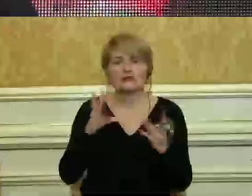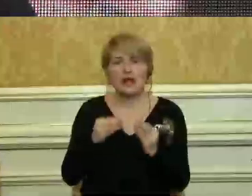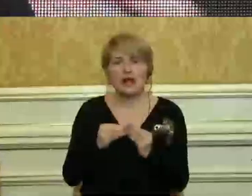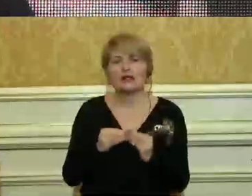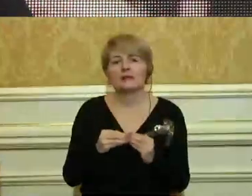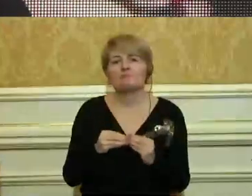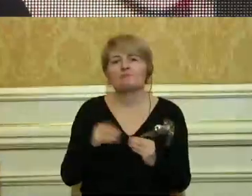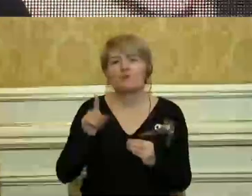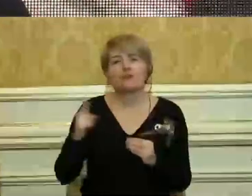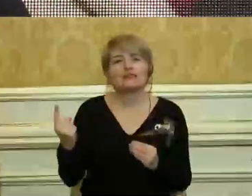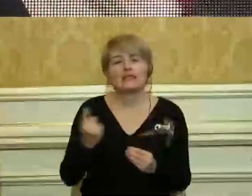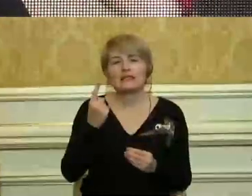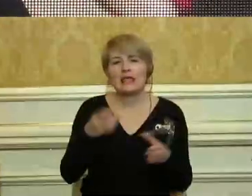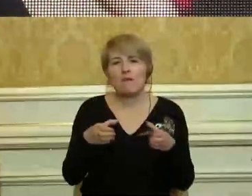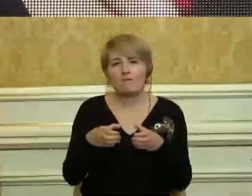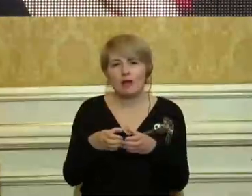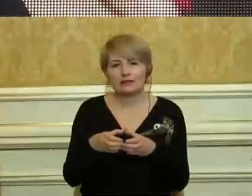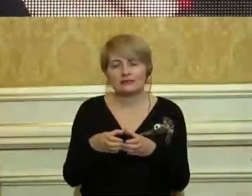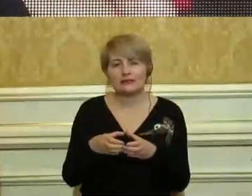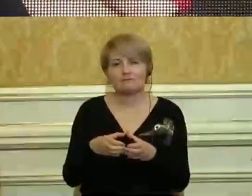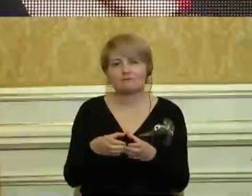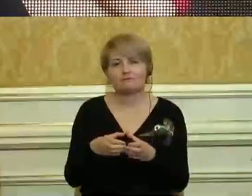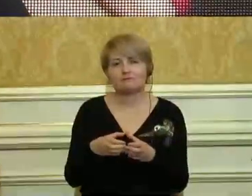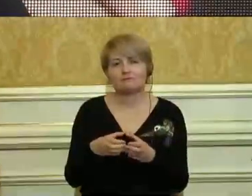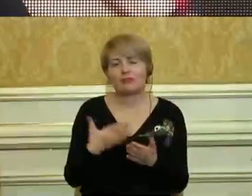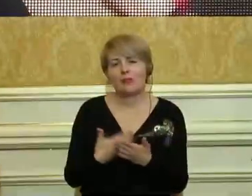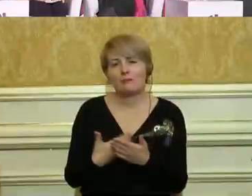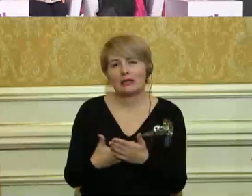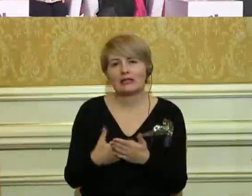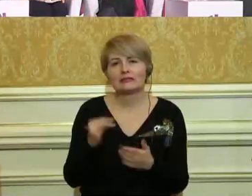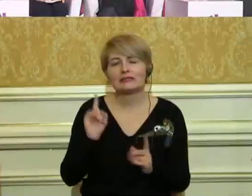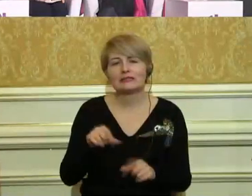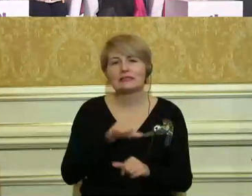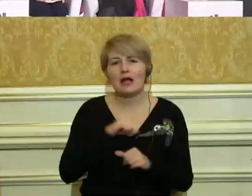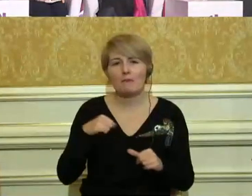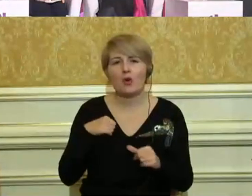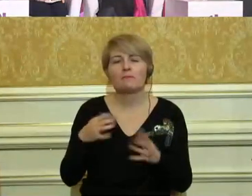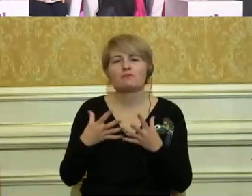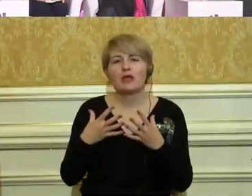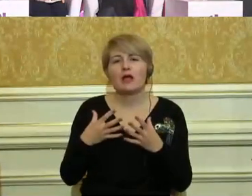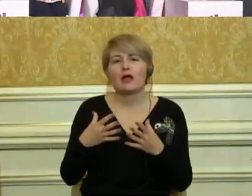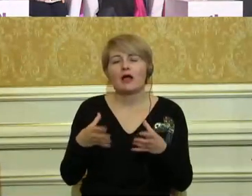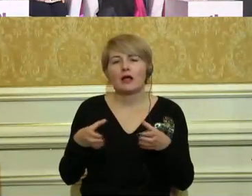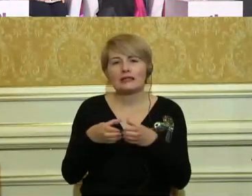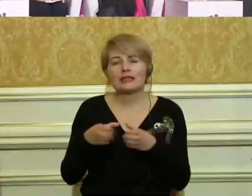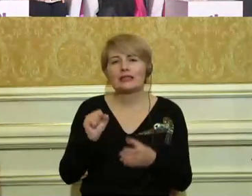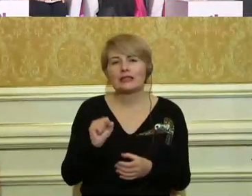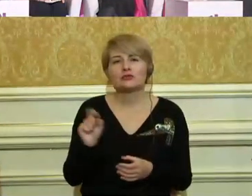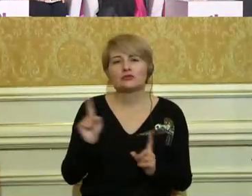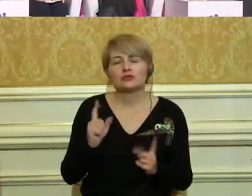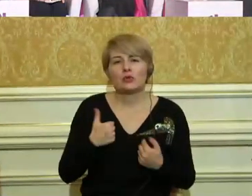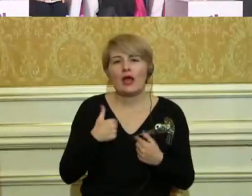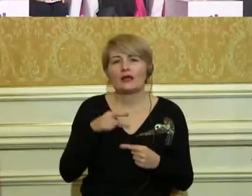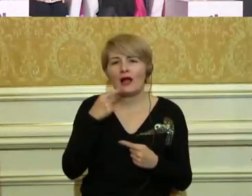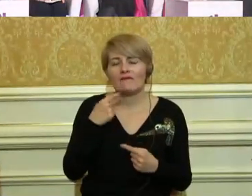so Anna Maria's political family, and I am somehow on the other side of the